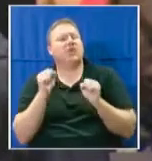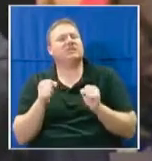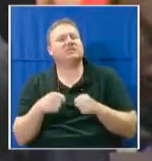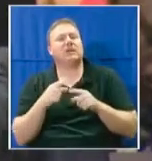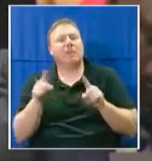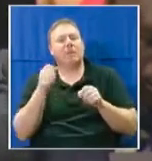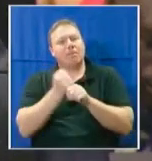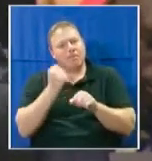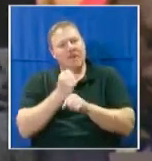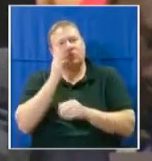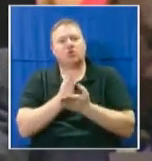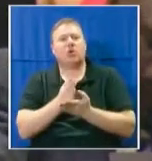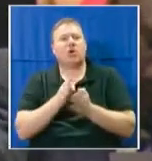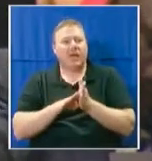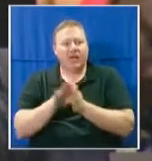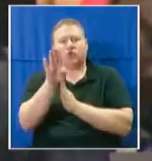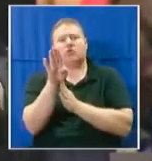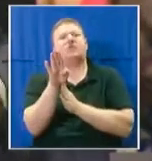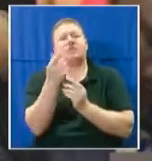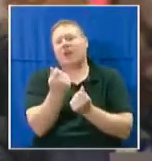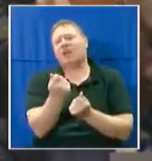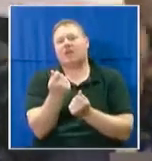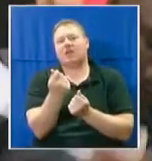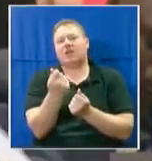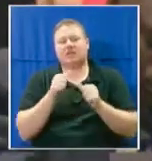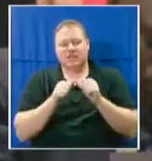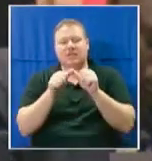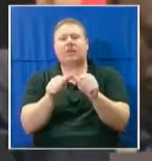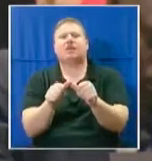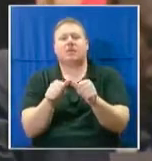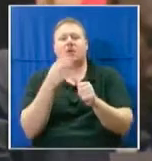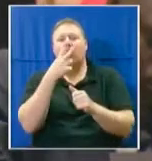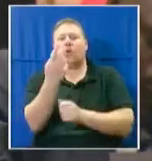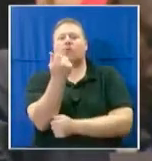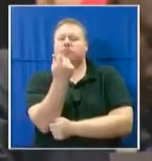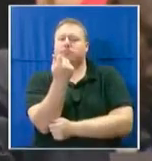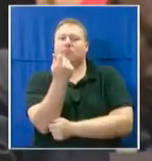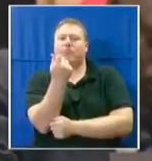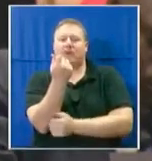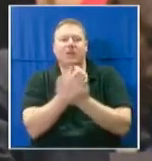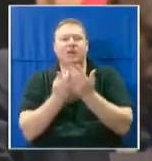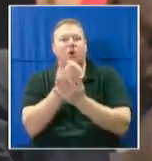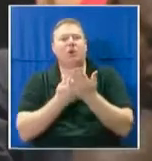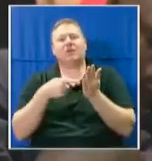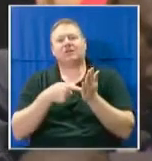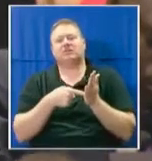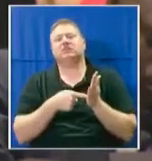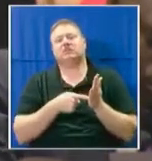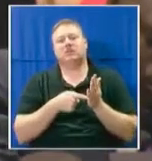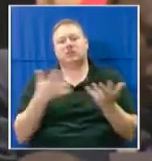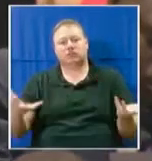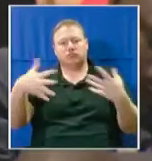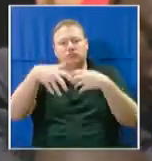that that increase, if anything, is sustainable when you look at the fiscus sustainability and the fiscal consolidation